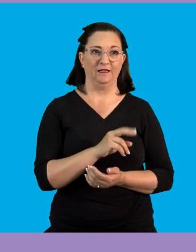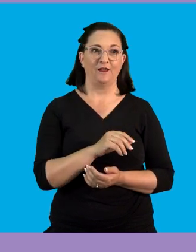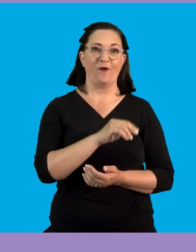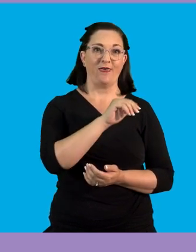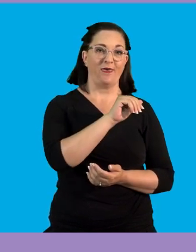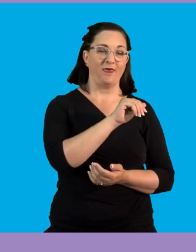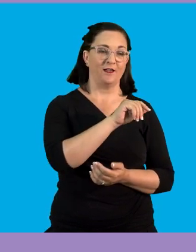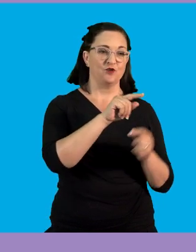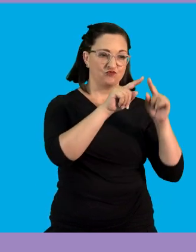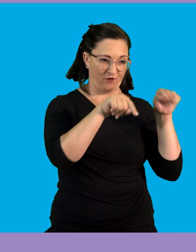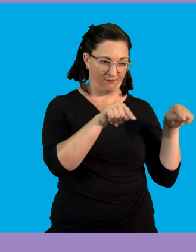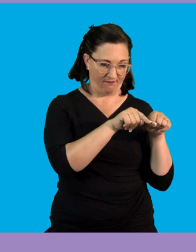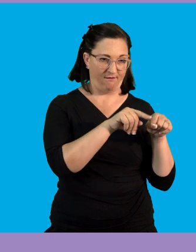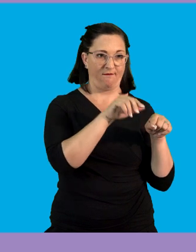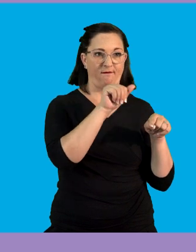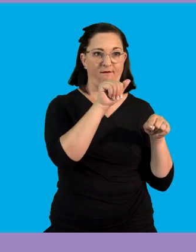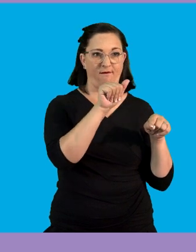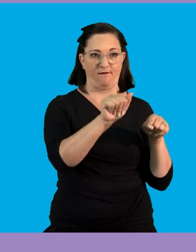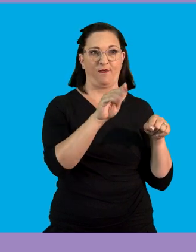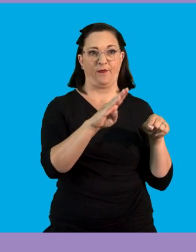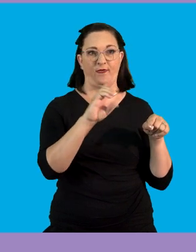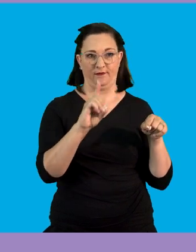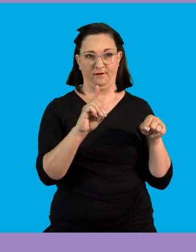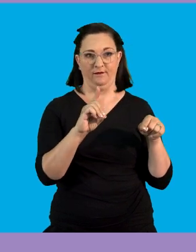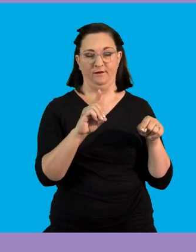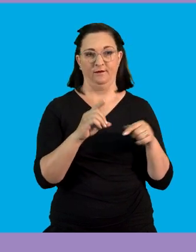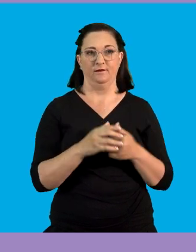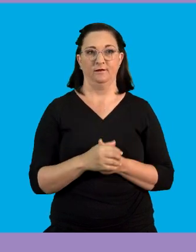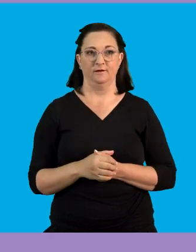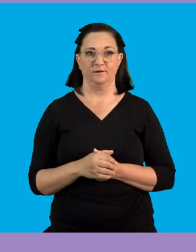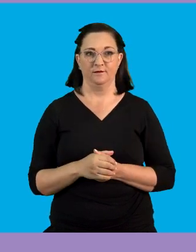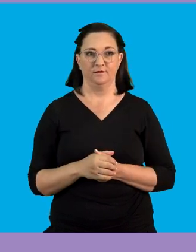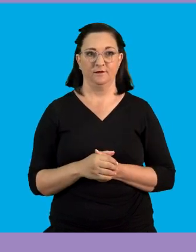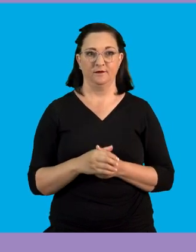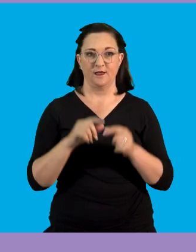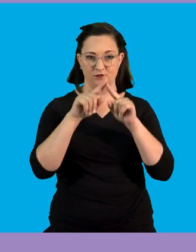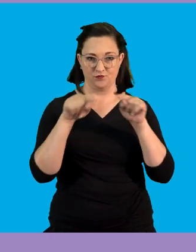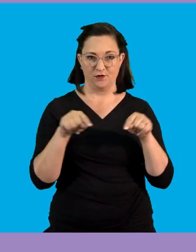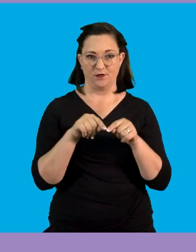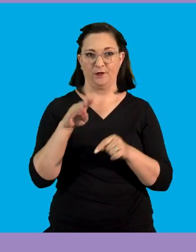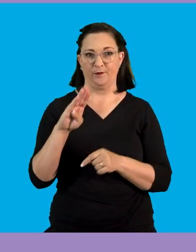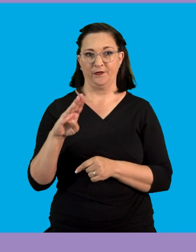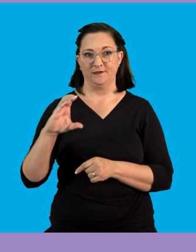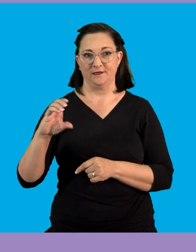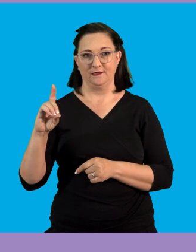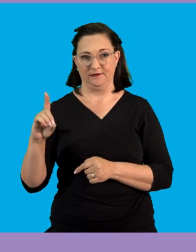oops, I've got 2 A's, let me rub that off. It's triangle ABD plus triangle